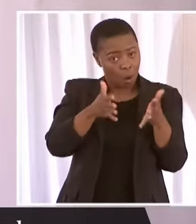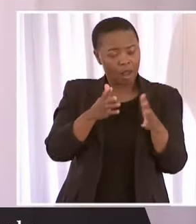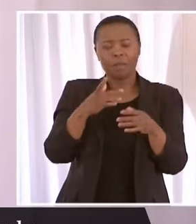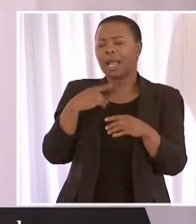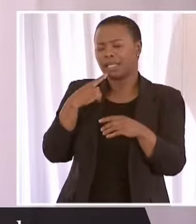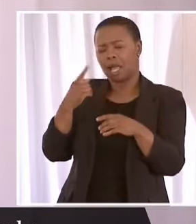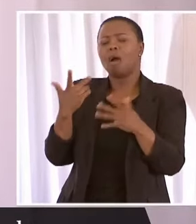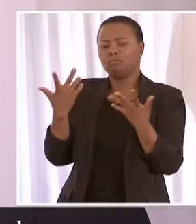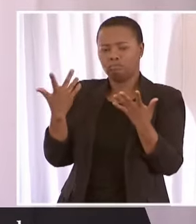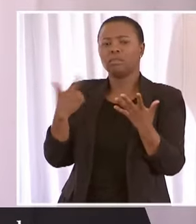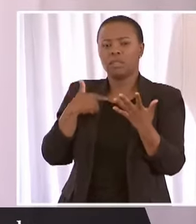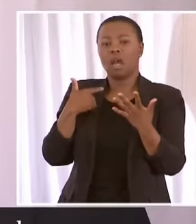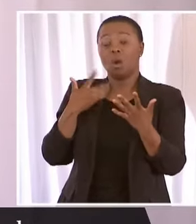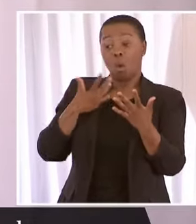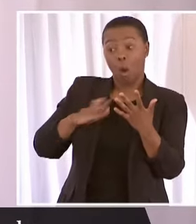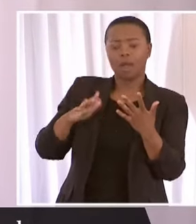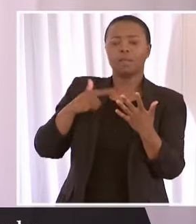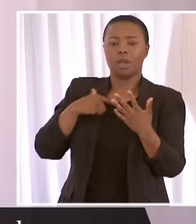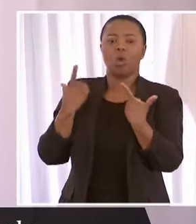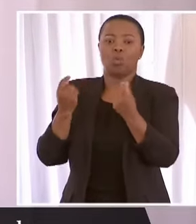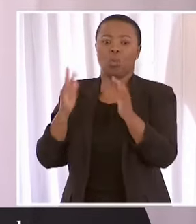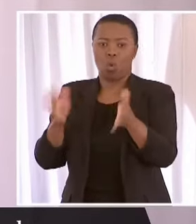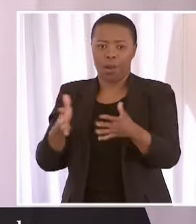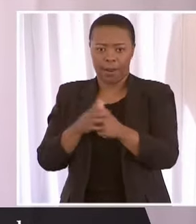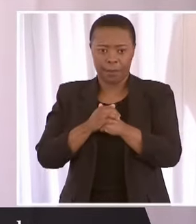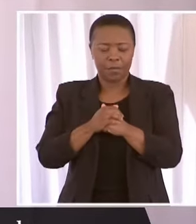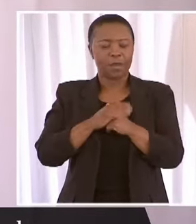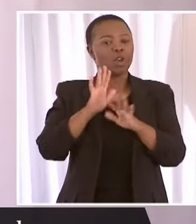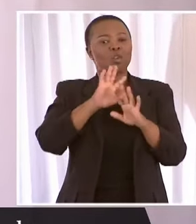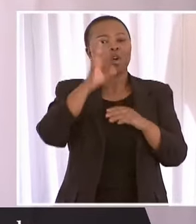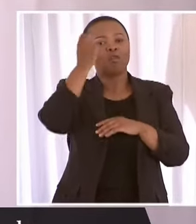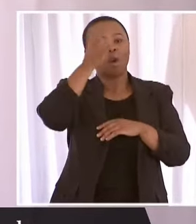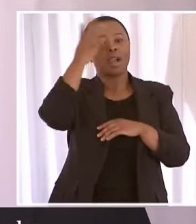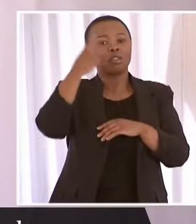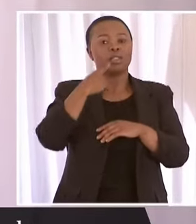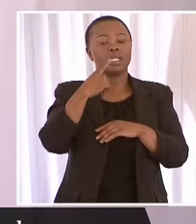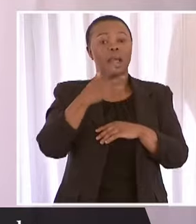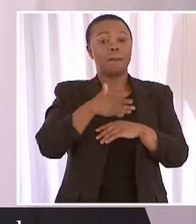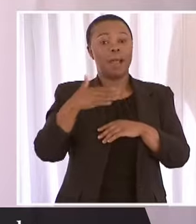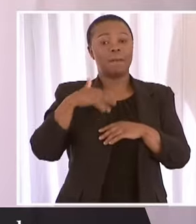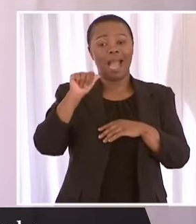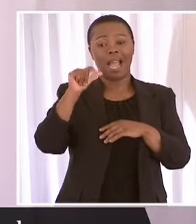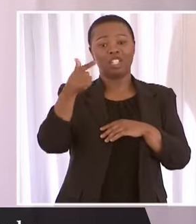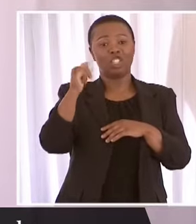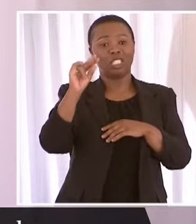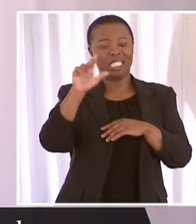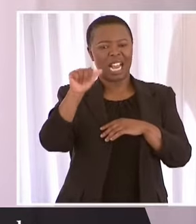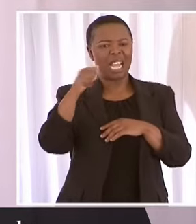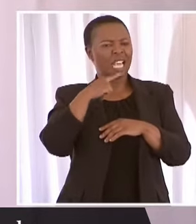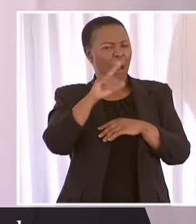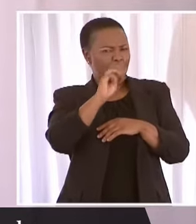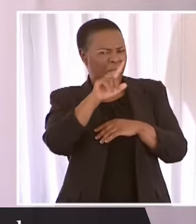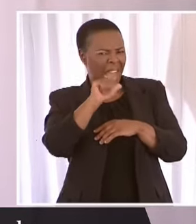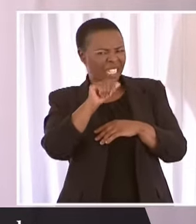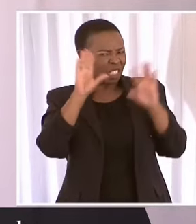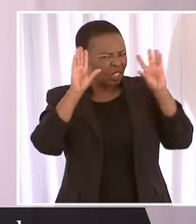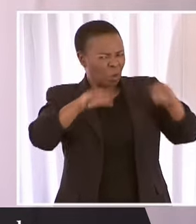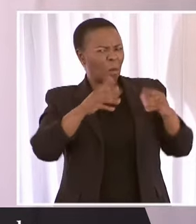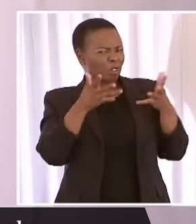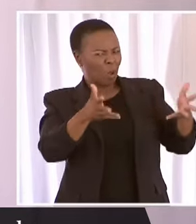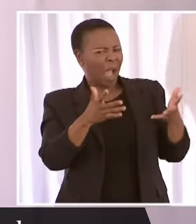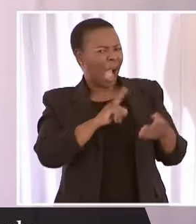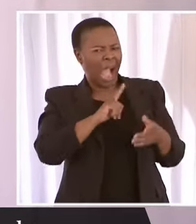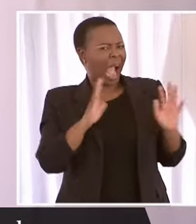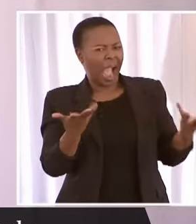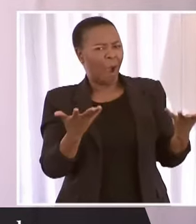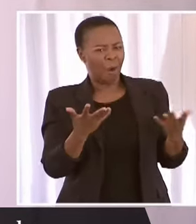will do as you wish. And not forgetting to mention Mom Angina, who will say, Mbali, how can the trip stop just like that?